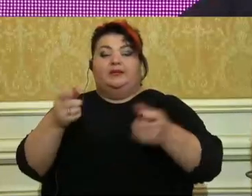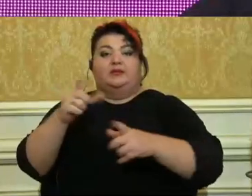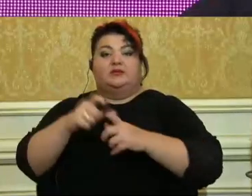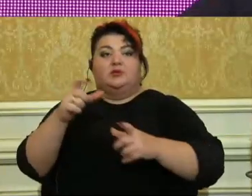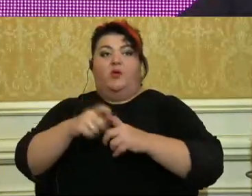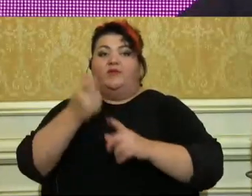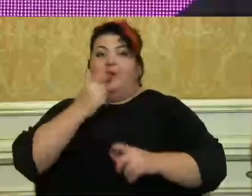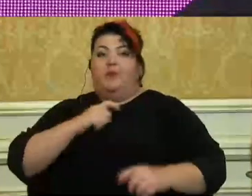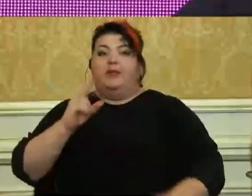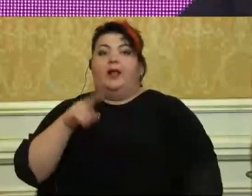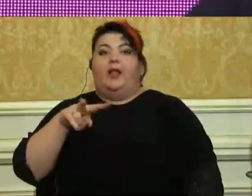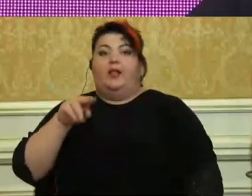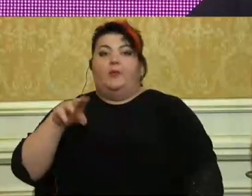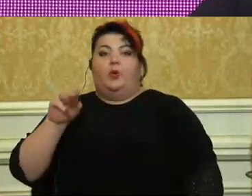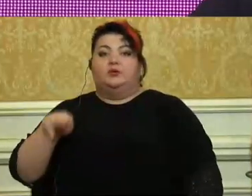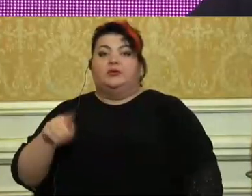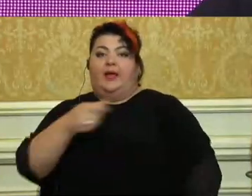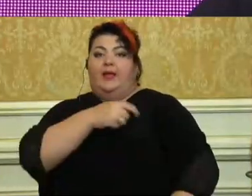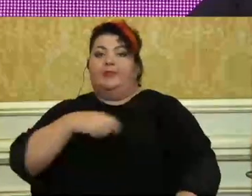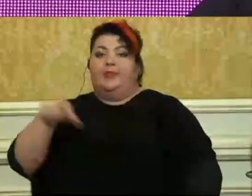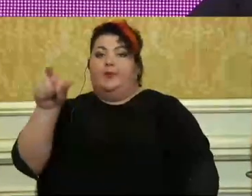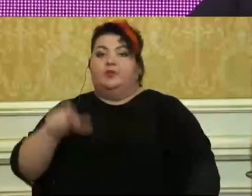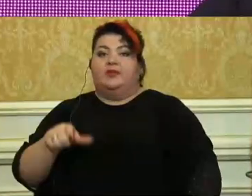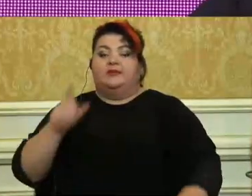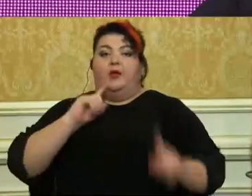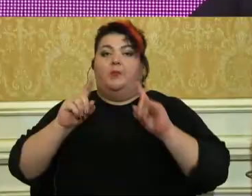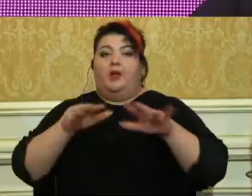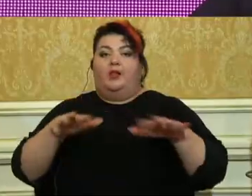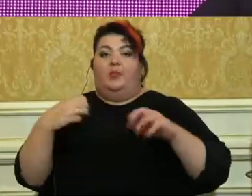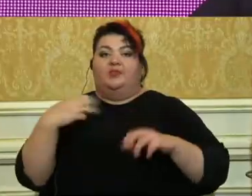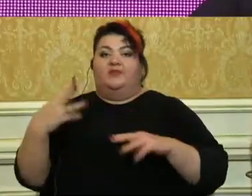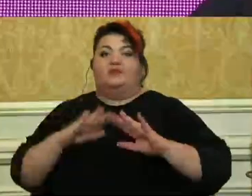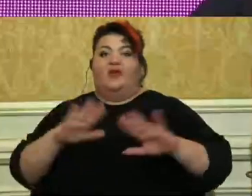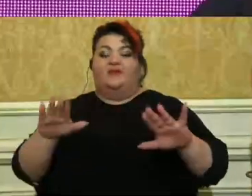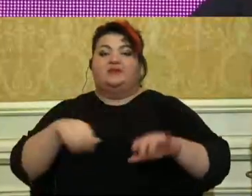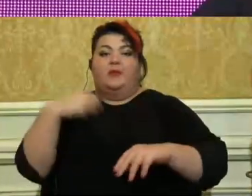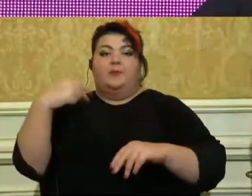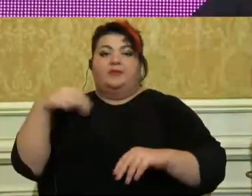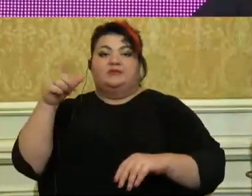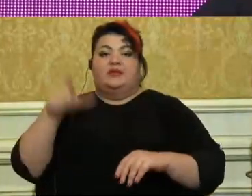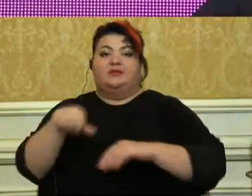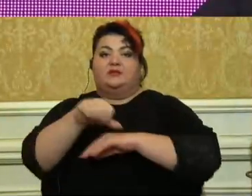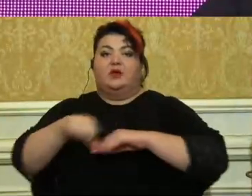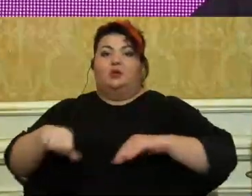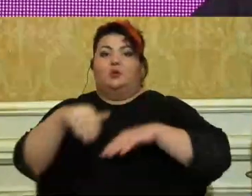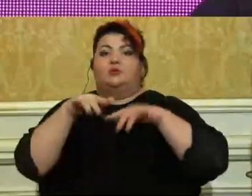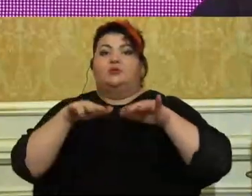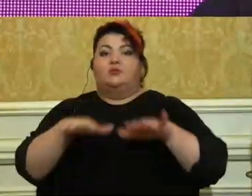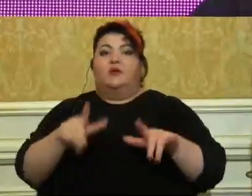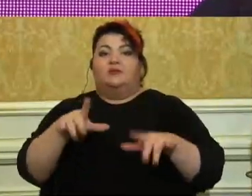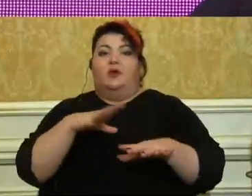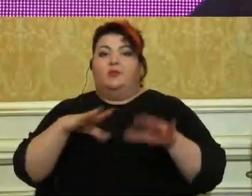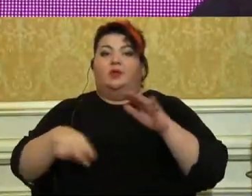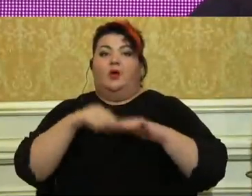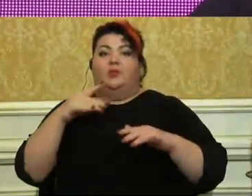this. And I would like to give a word to Mr. Mary Clapert. That's a French Member